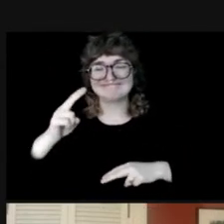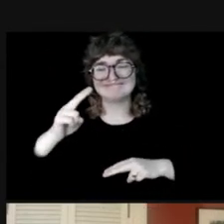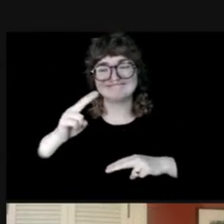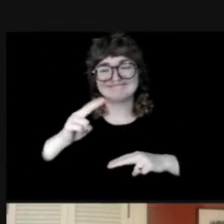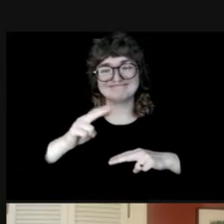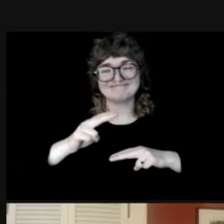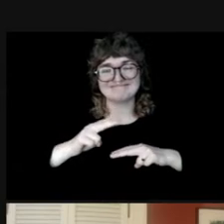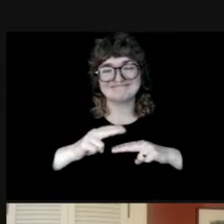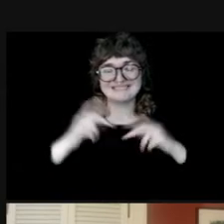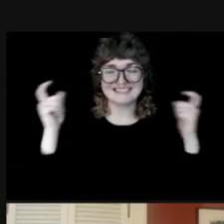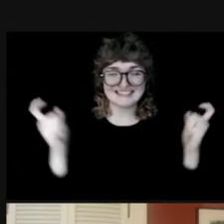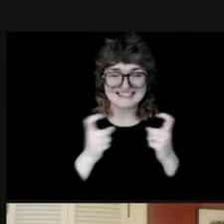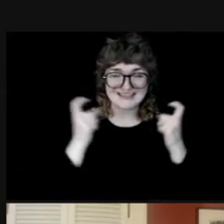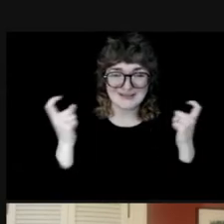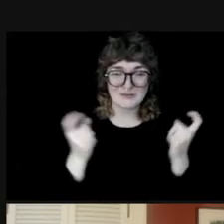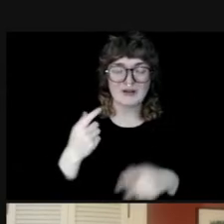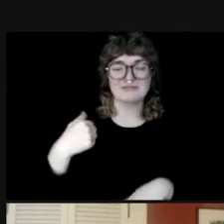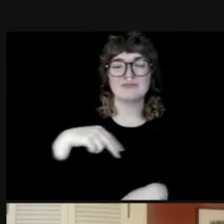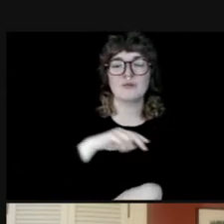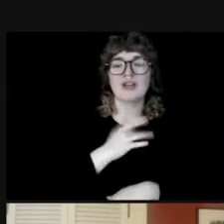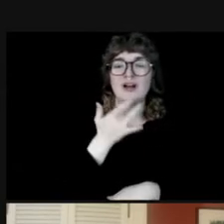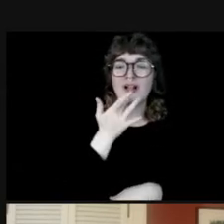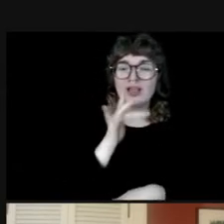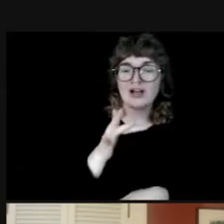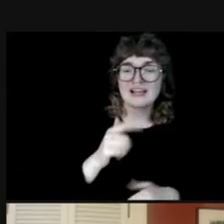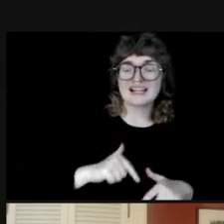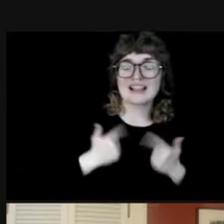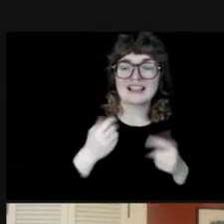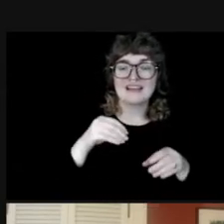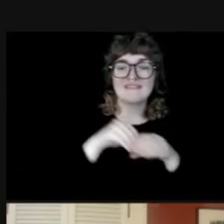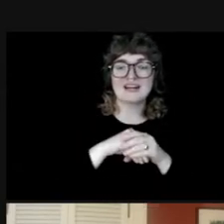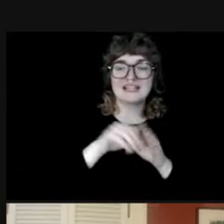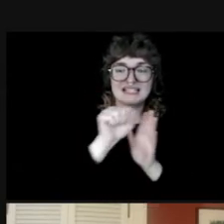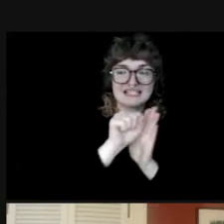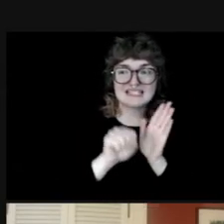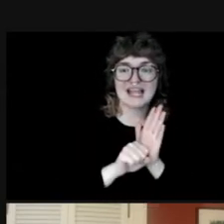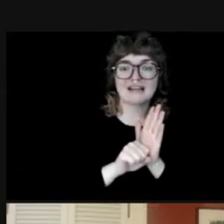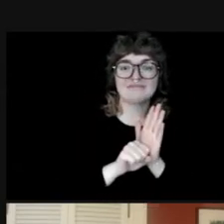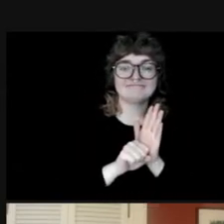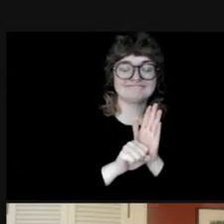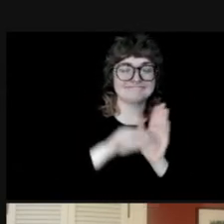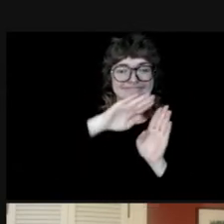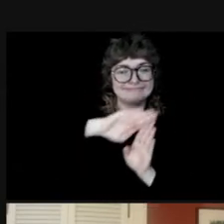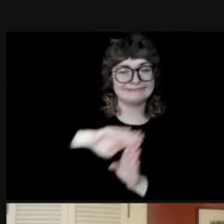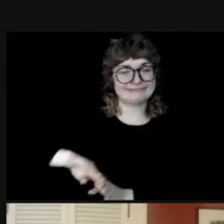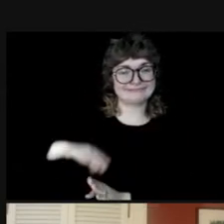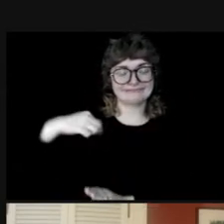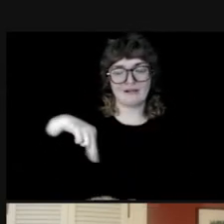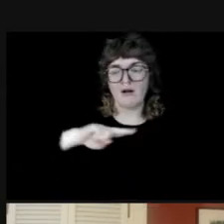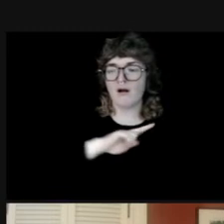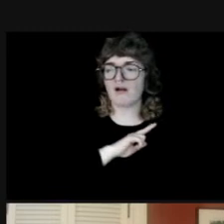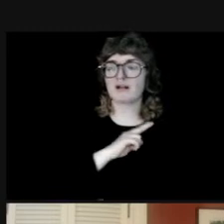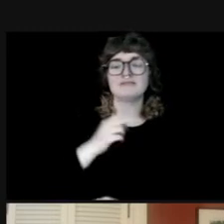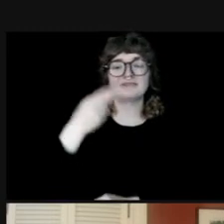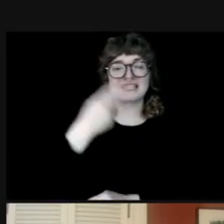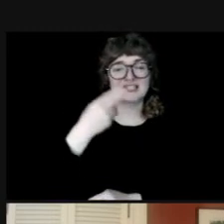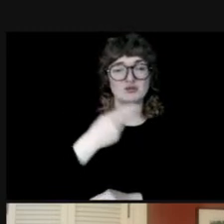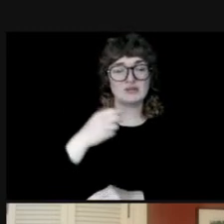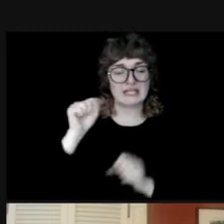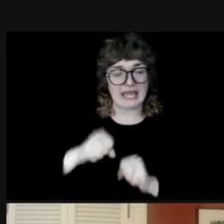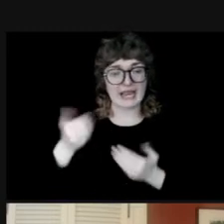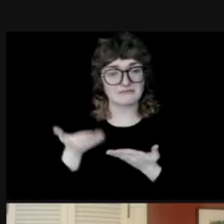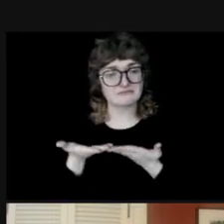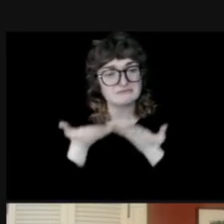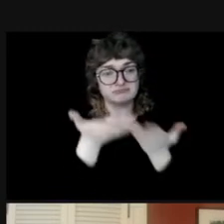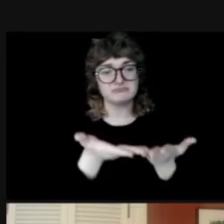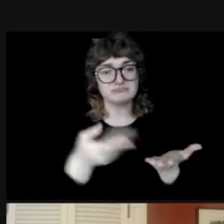in a state that doesn't tell us how to put our history on the table. After over 50 years in the